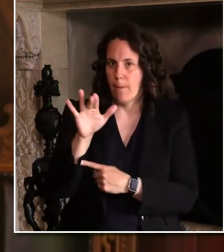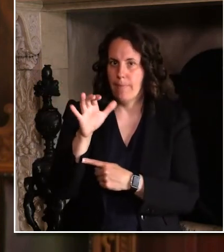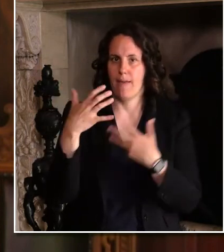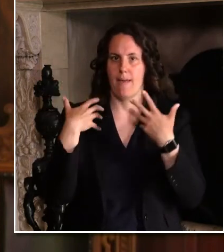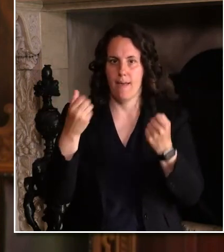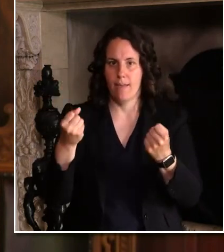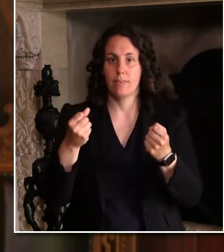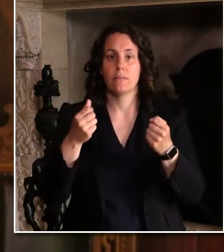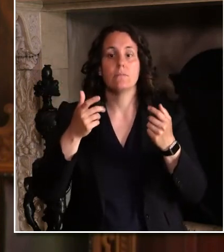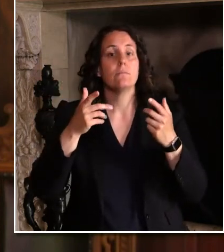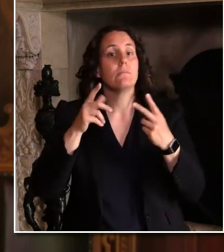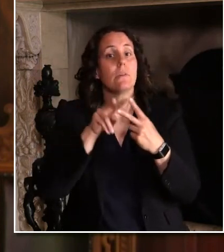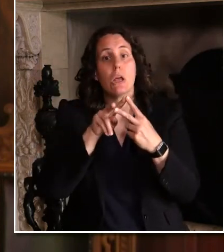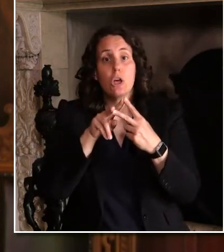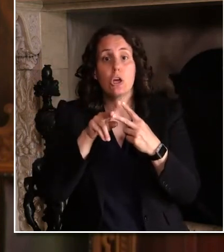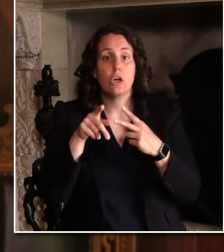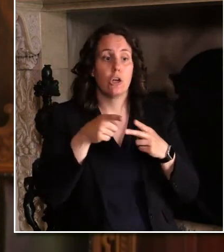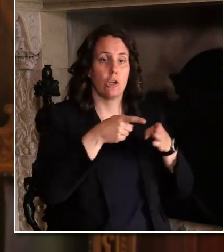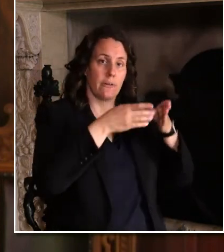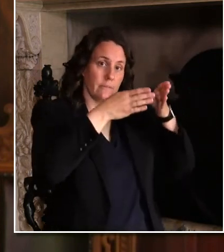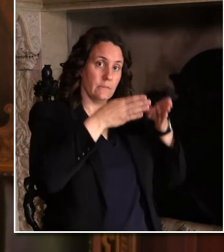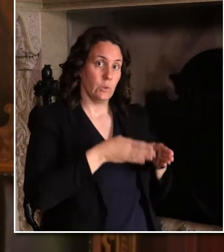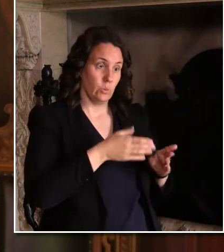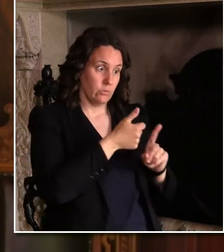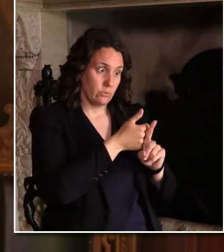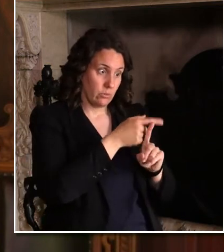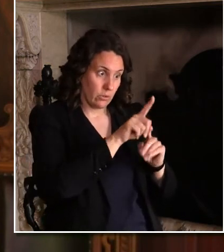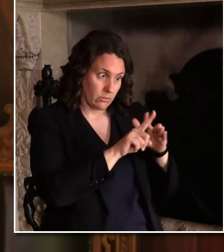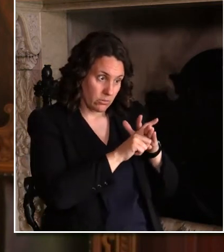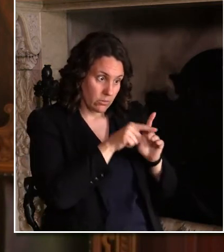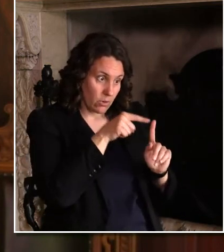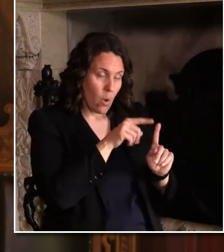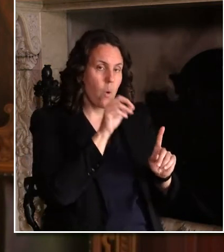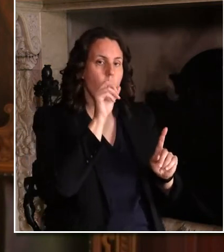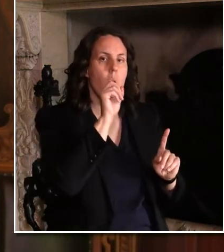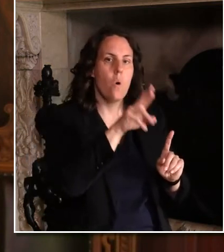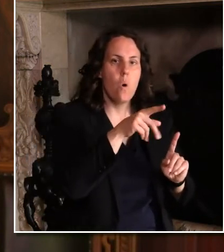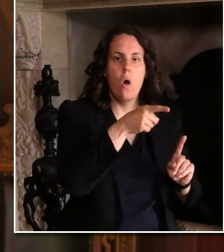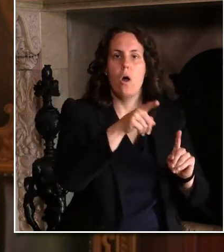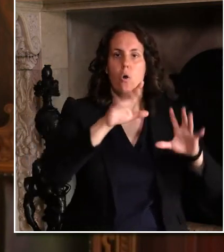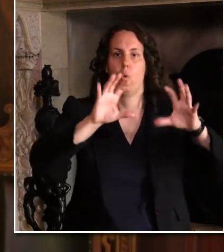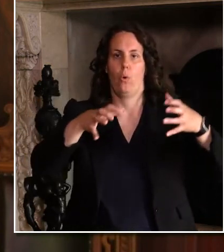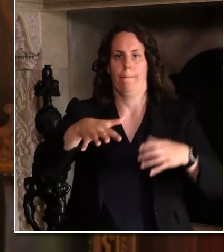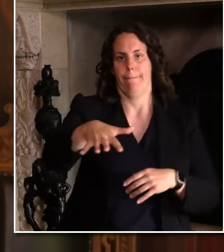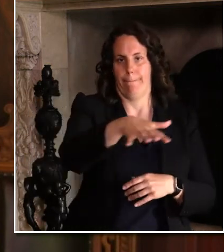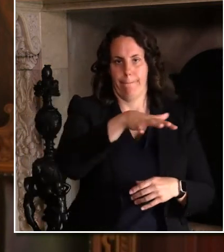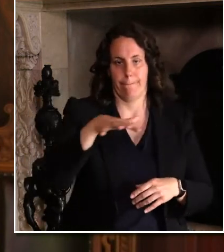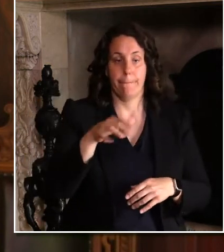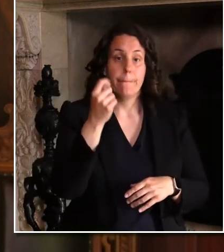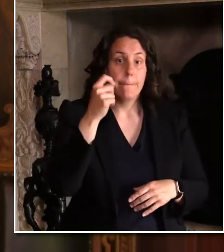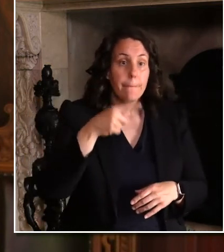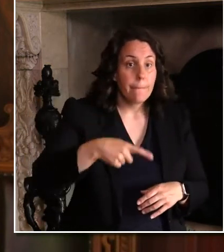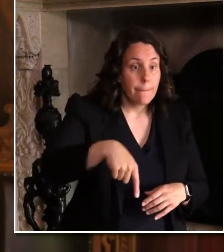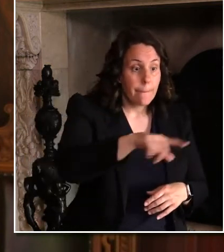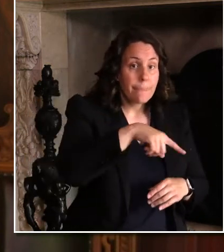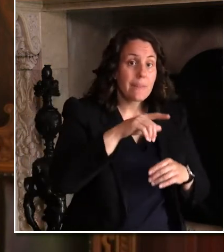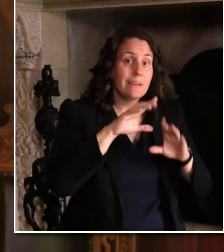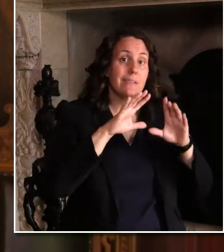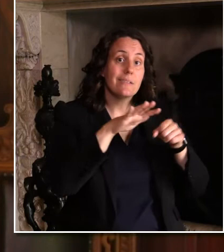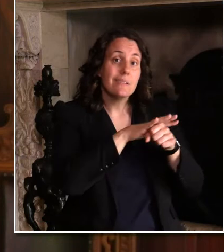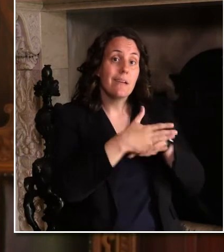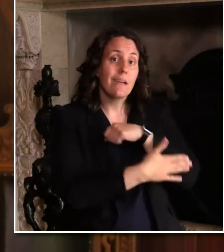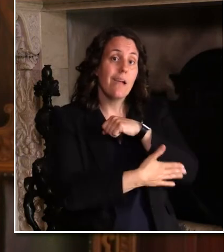care facilities are required reported to us. So in the Bureau of Communicable Diseases, we're aware of cases as they come